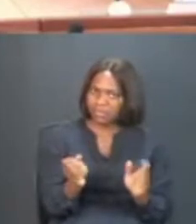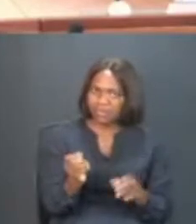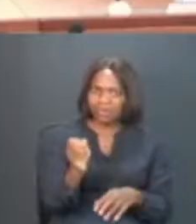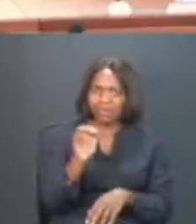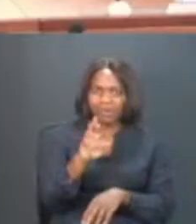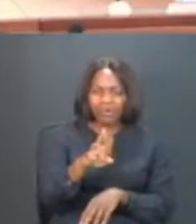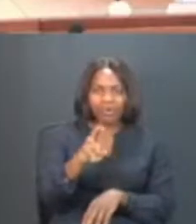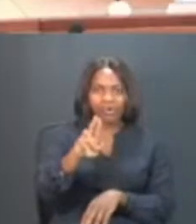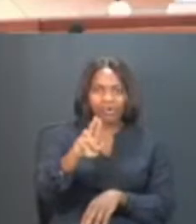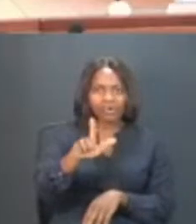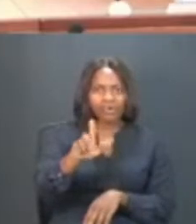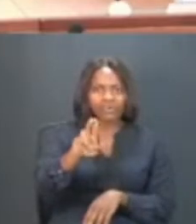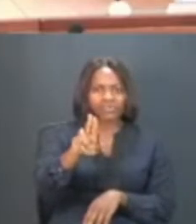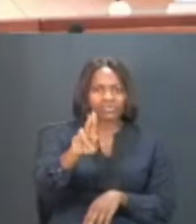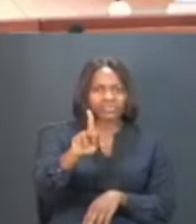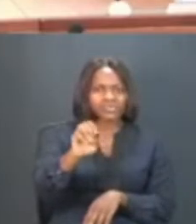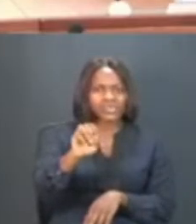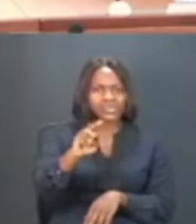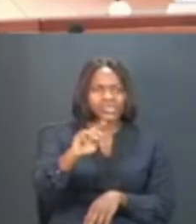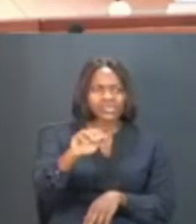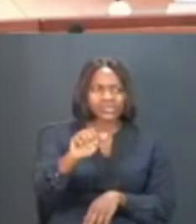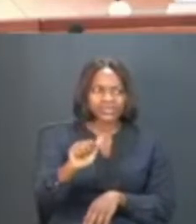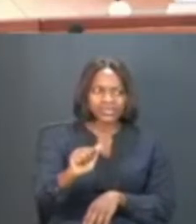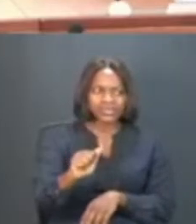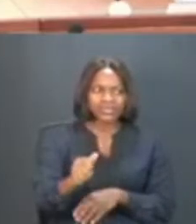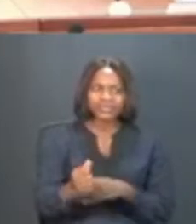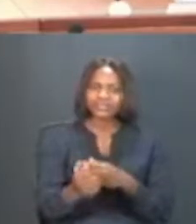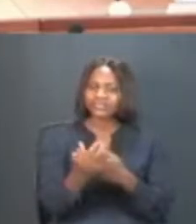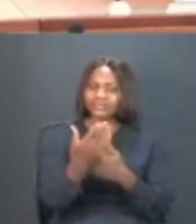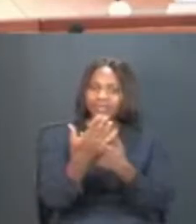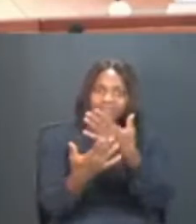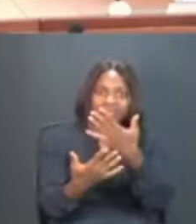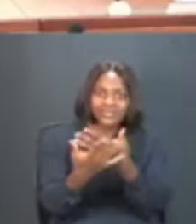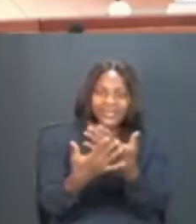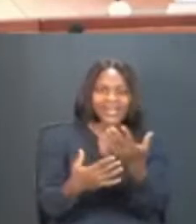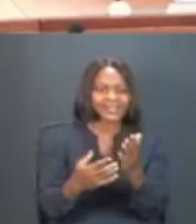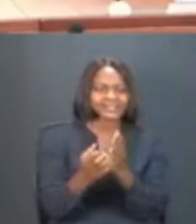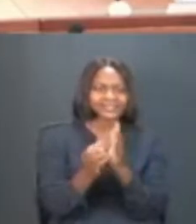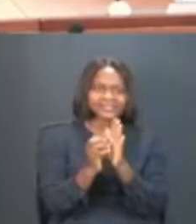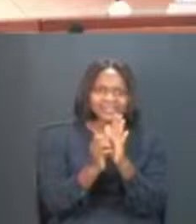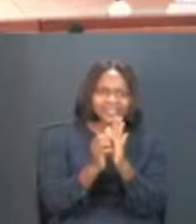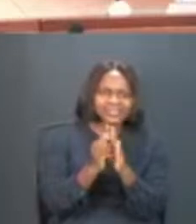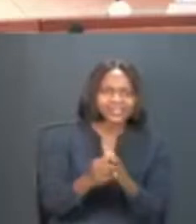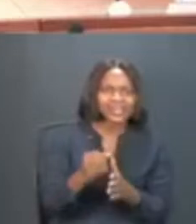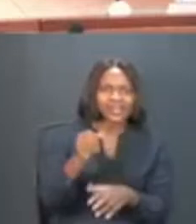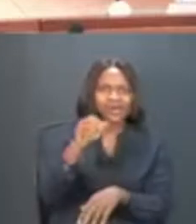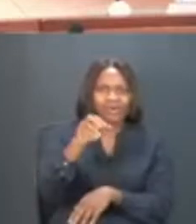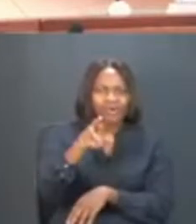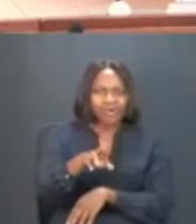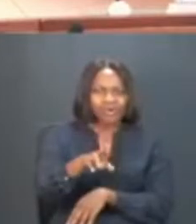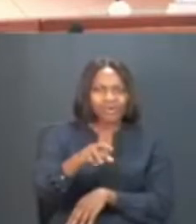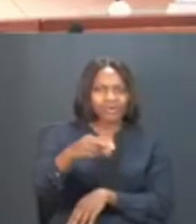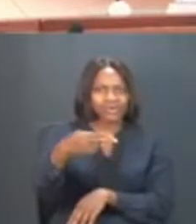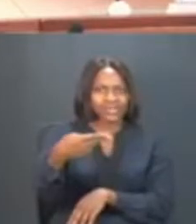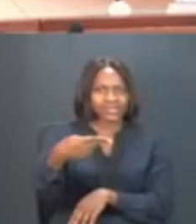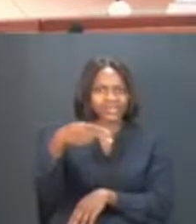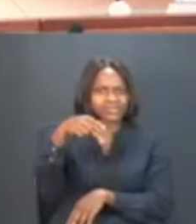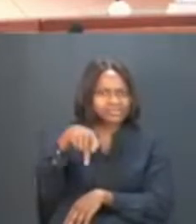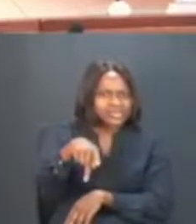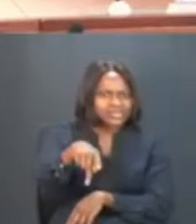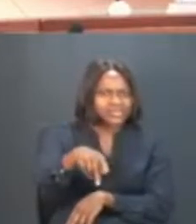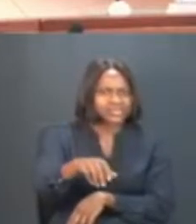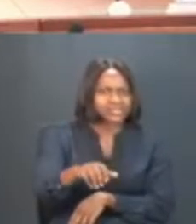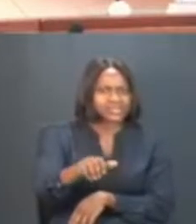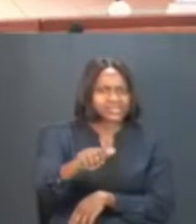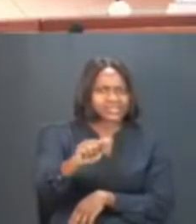leukemia. We didn't hear so much about the different types of the hepatitis cancers, the A, the B, and